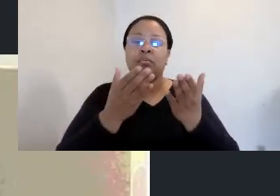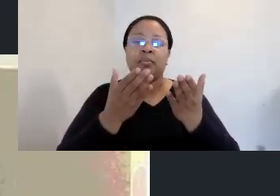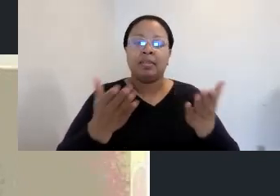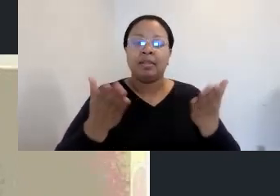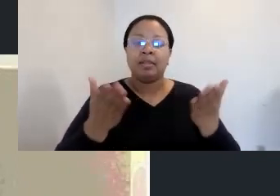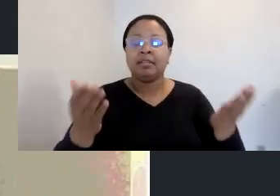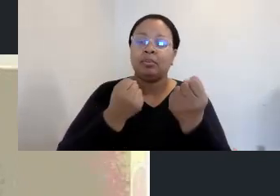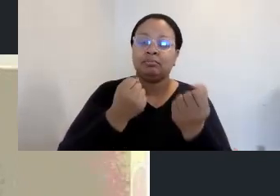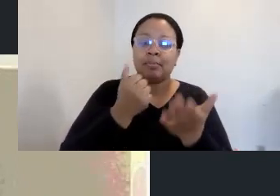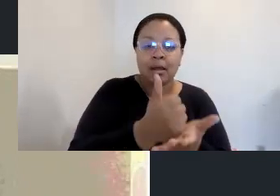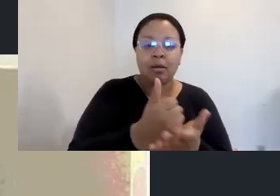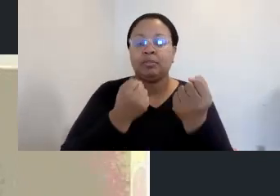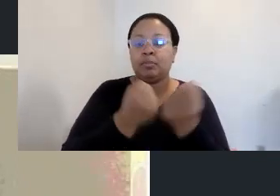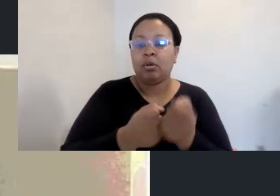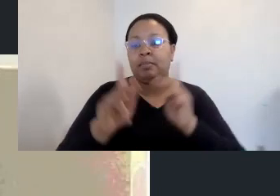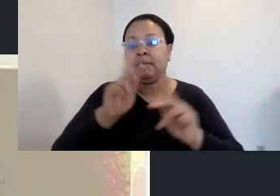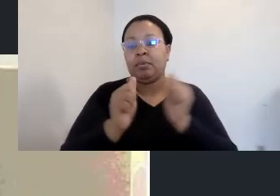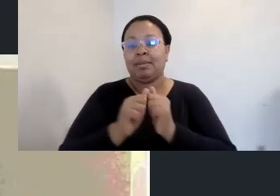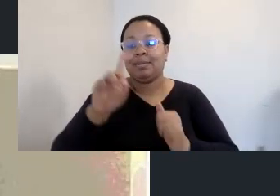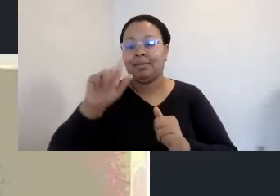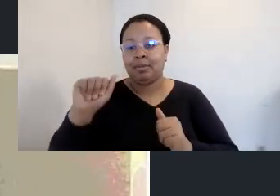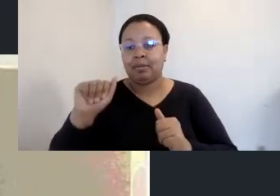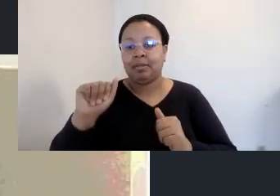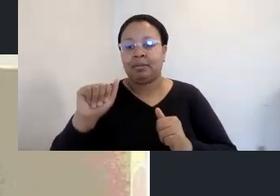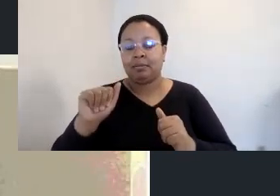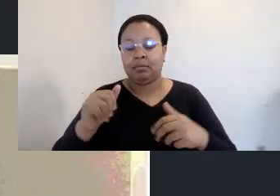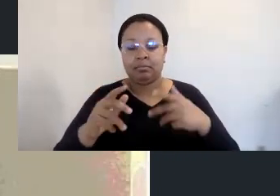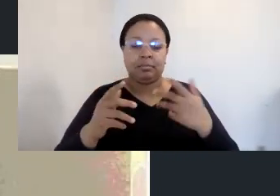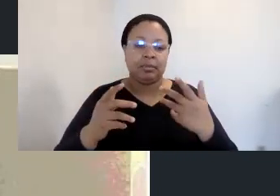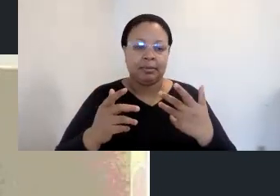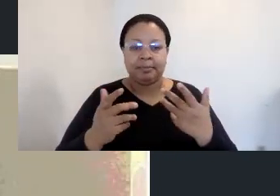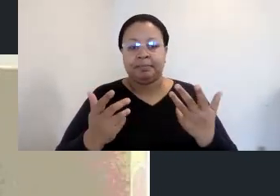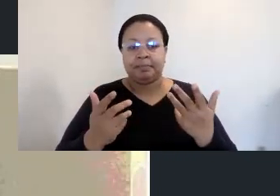will ride. So these images were